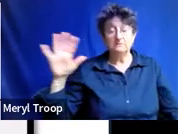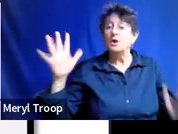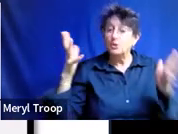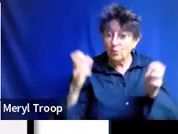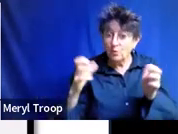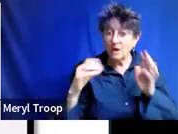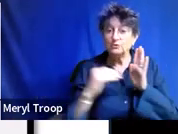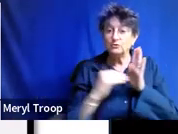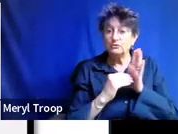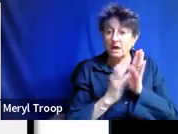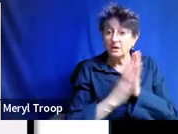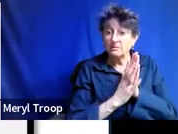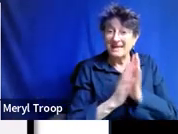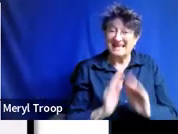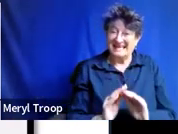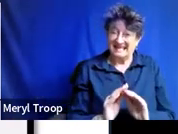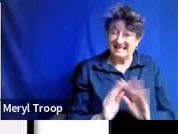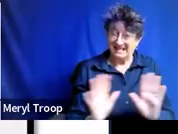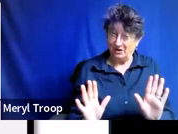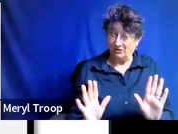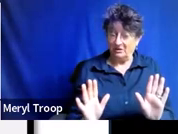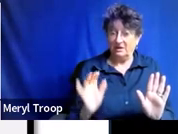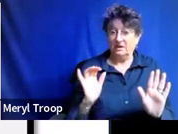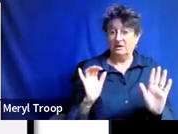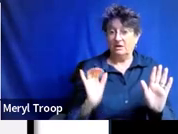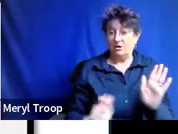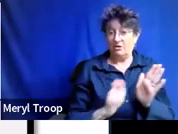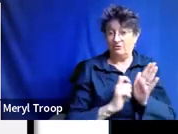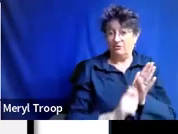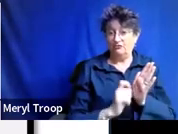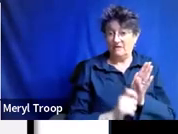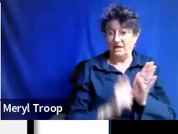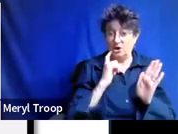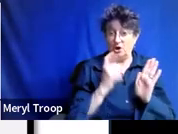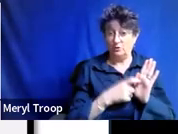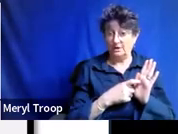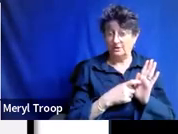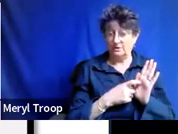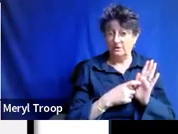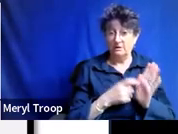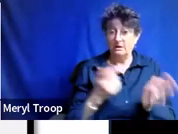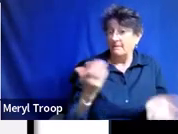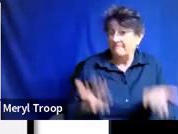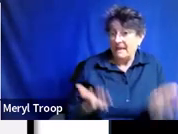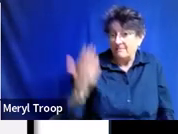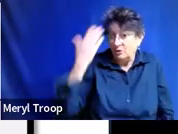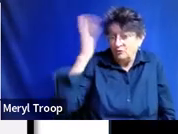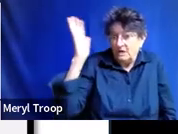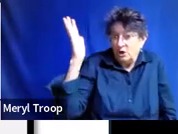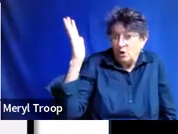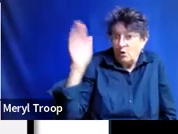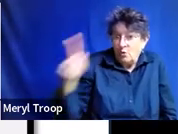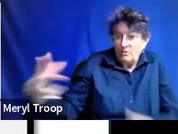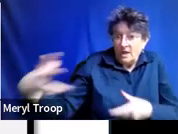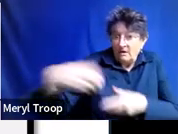that very clearly on the written notice, because you may not have known that they were